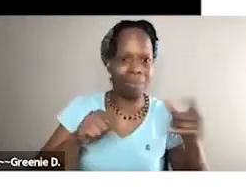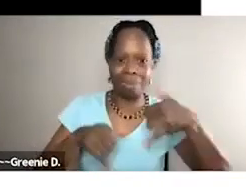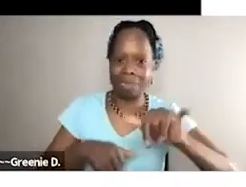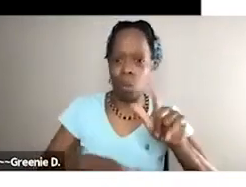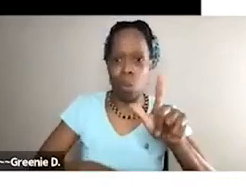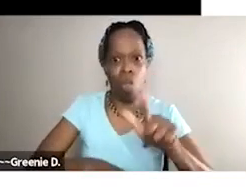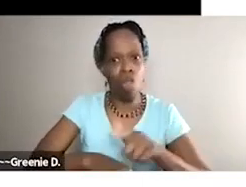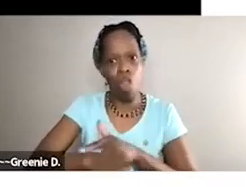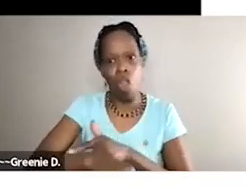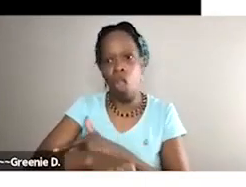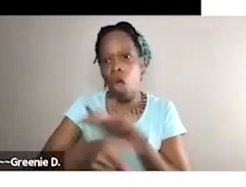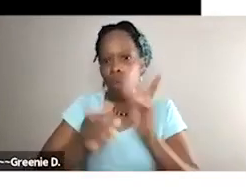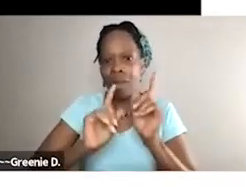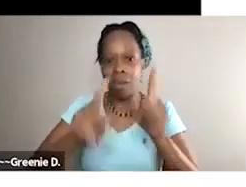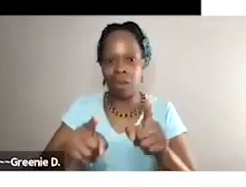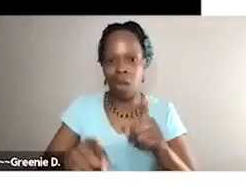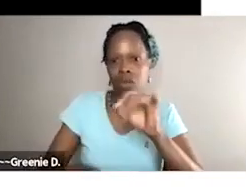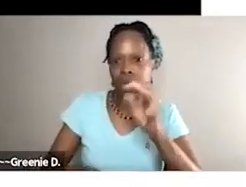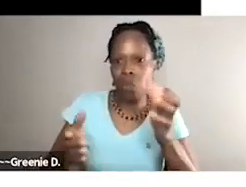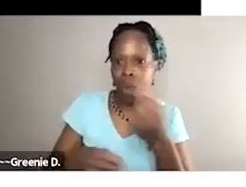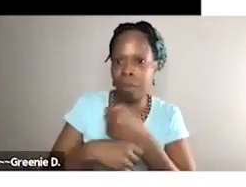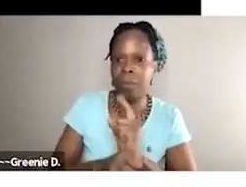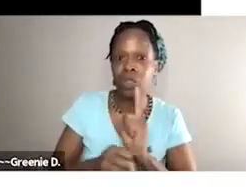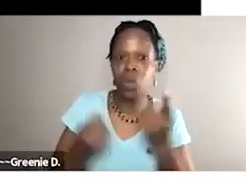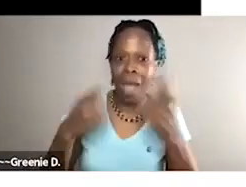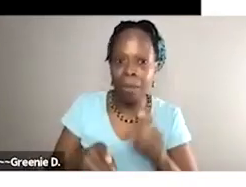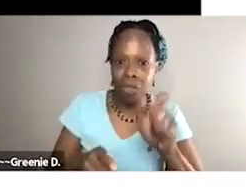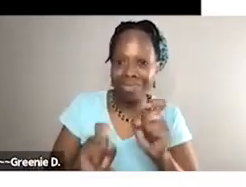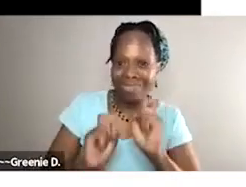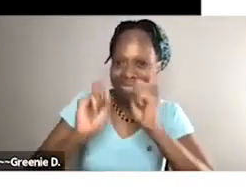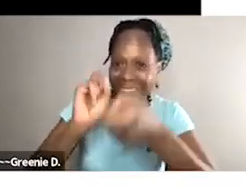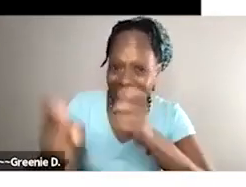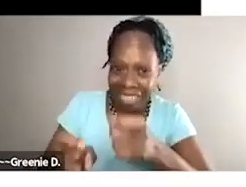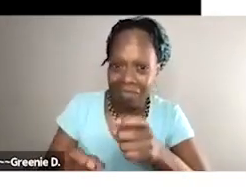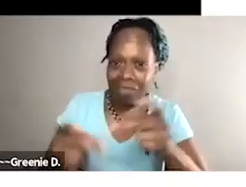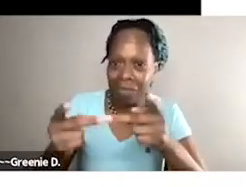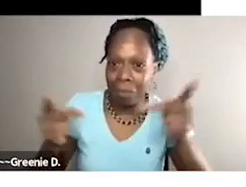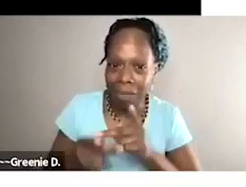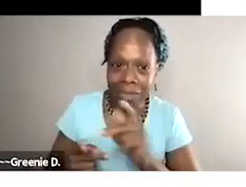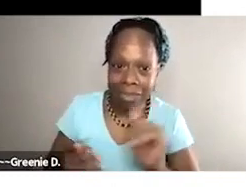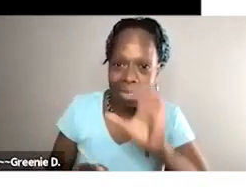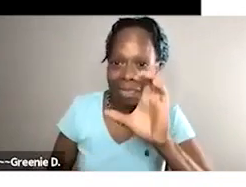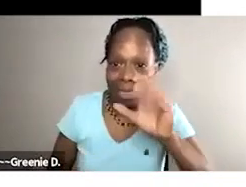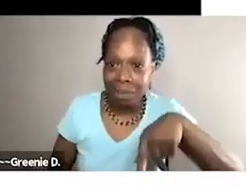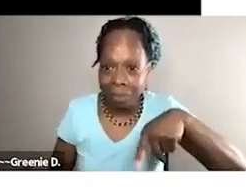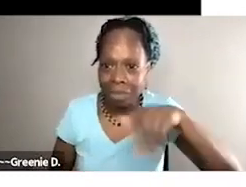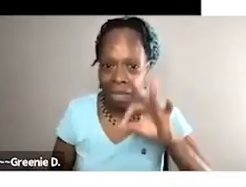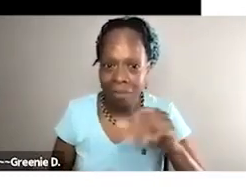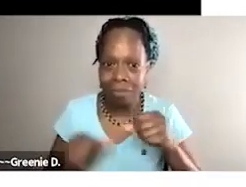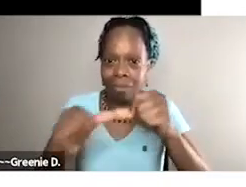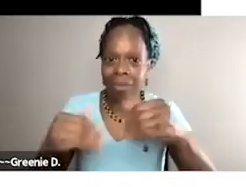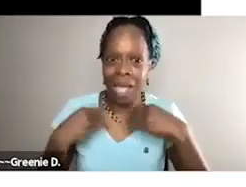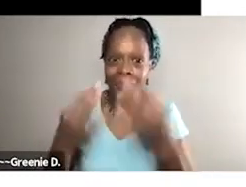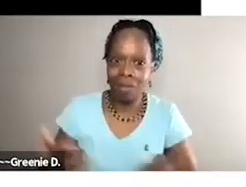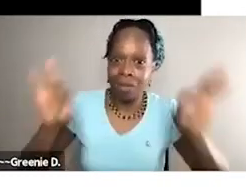that happens, you gotta donate to places like the Cerebral Palsy Foundation and keep having the important conversations to make